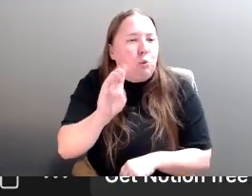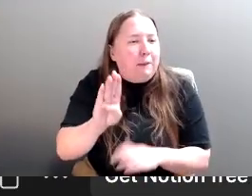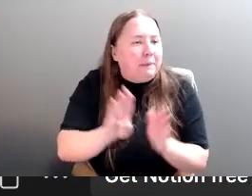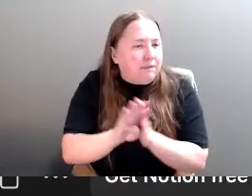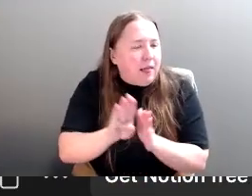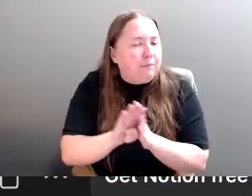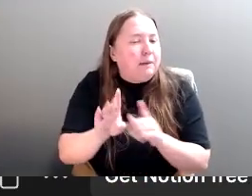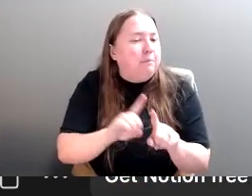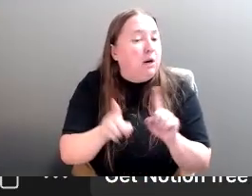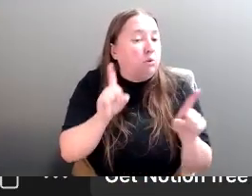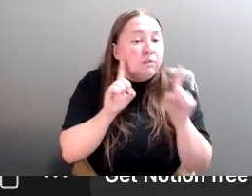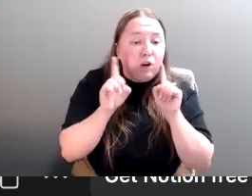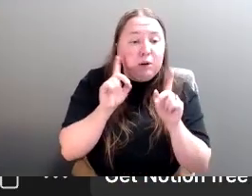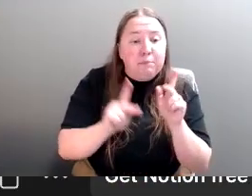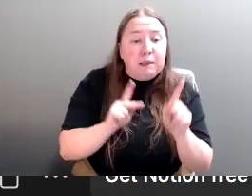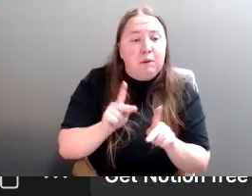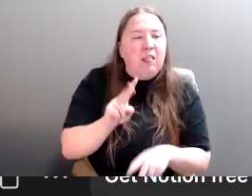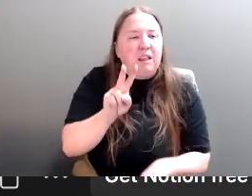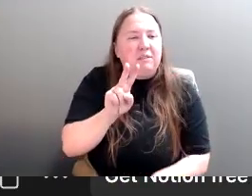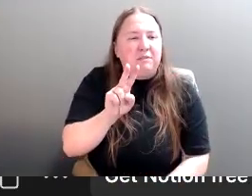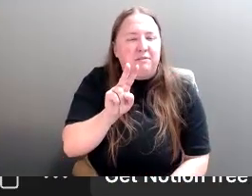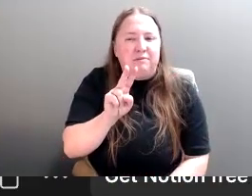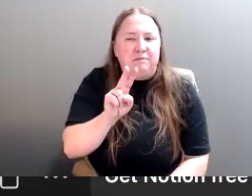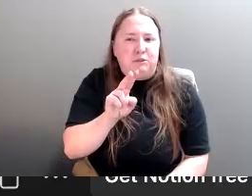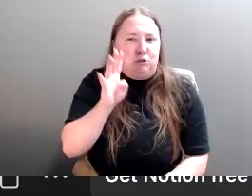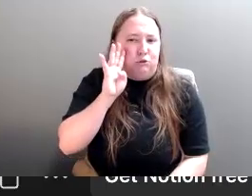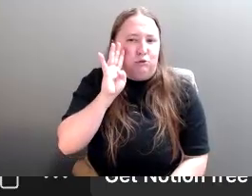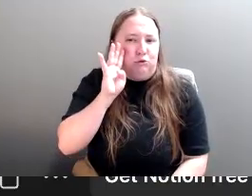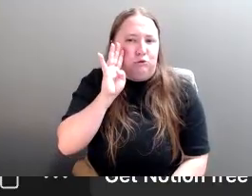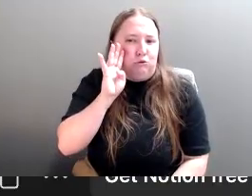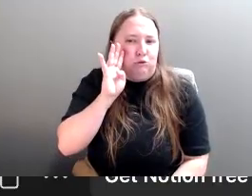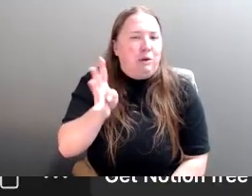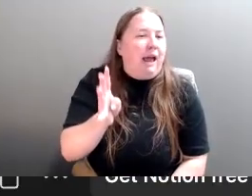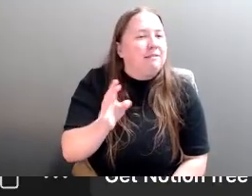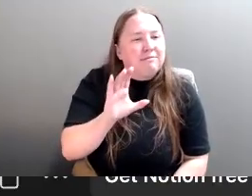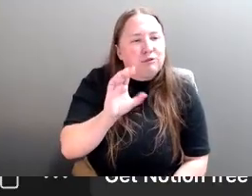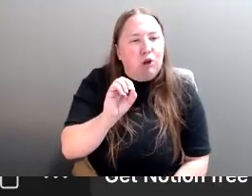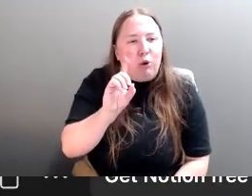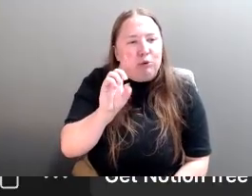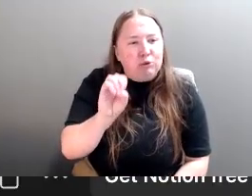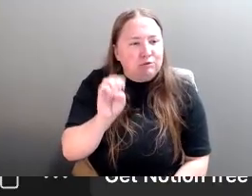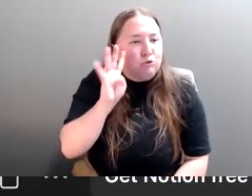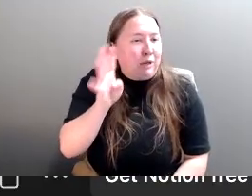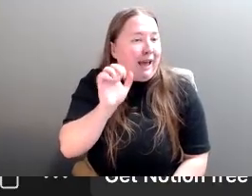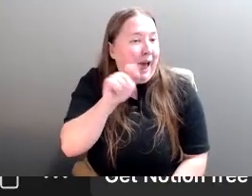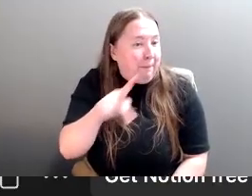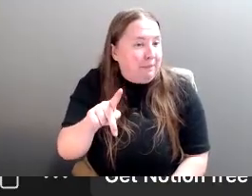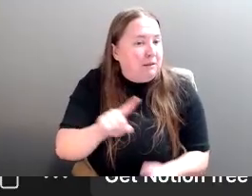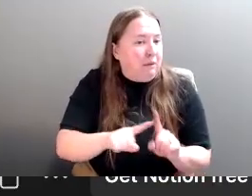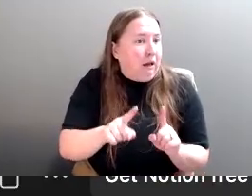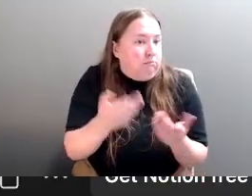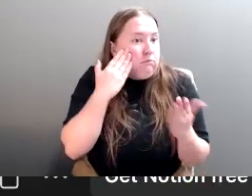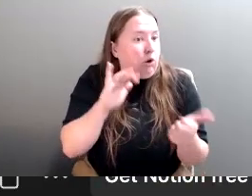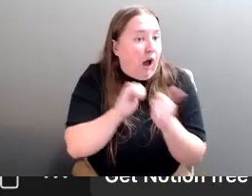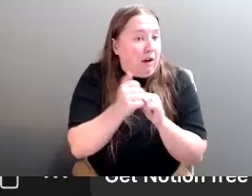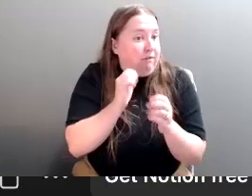But we've heard people like, vibe code and create like all these, crazy applications, but then all of a sudden they don't know how to fix